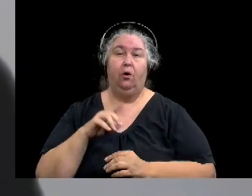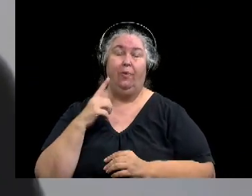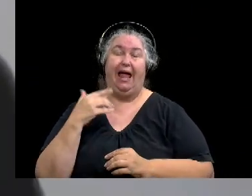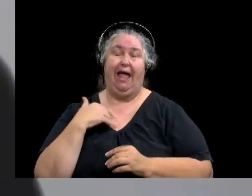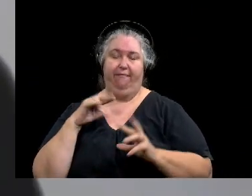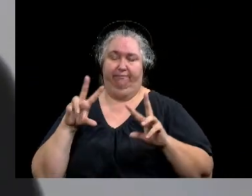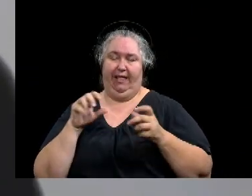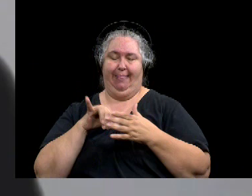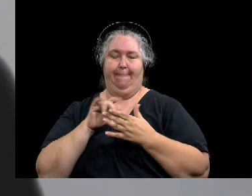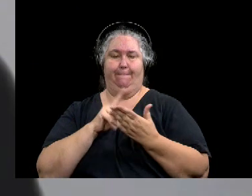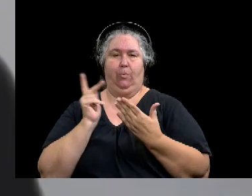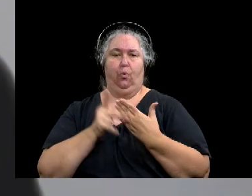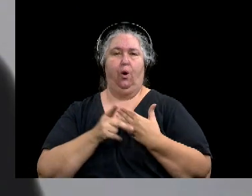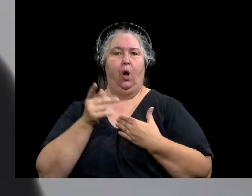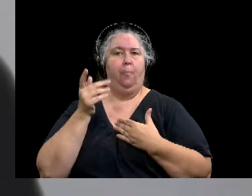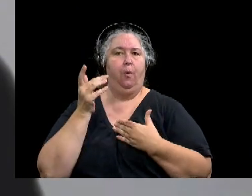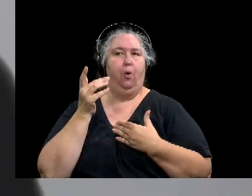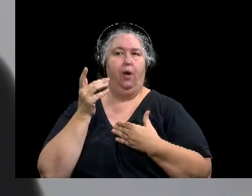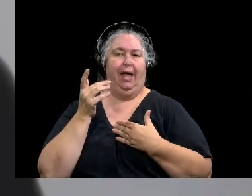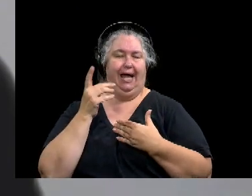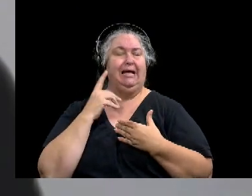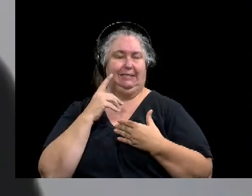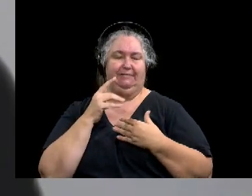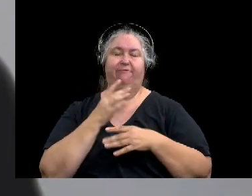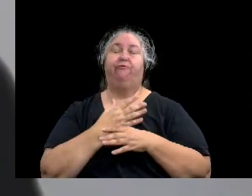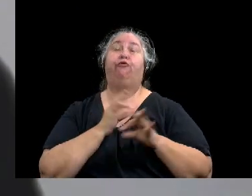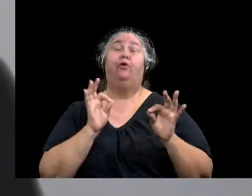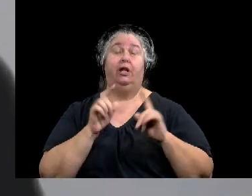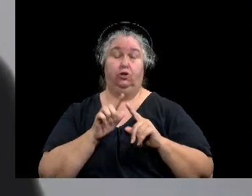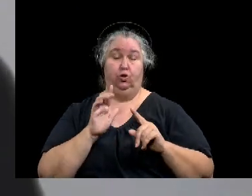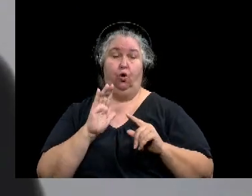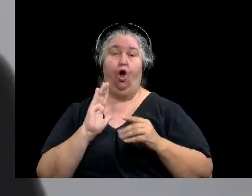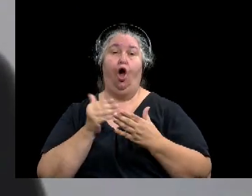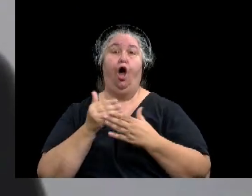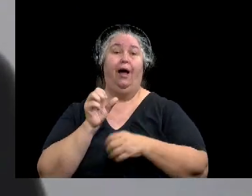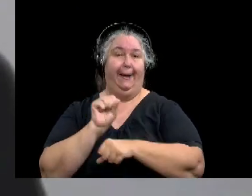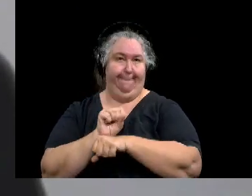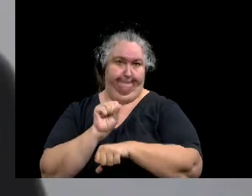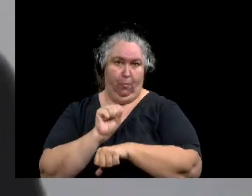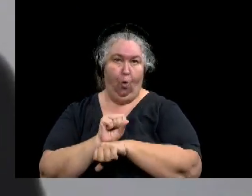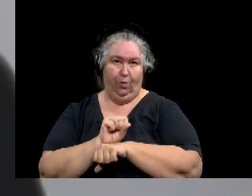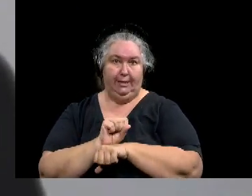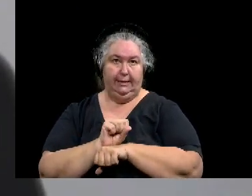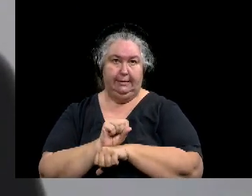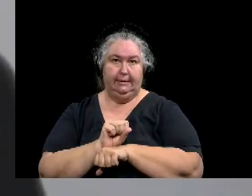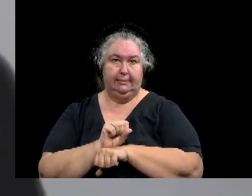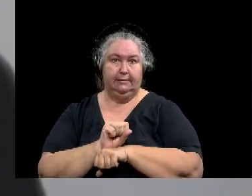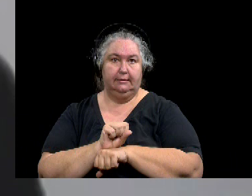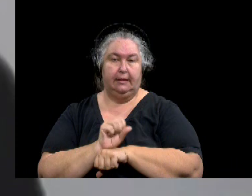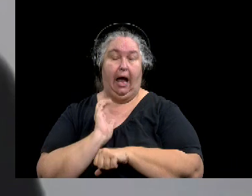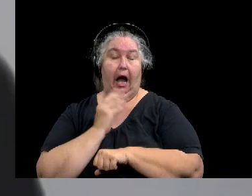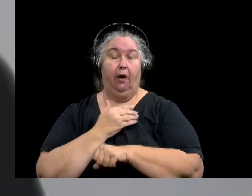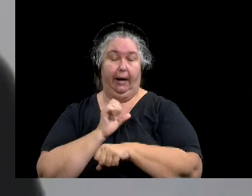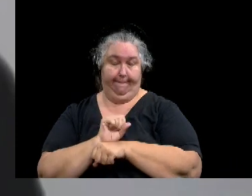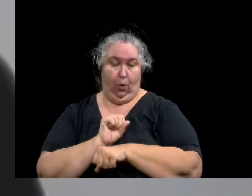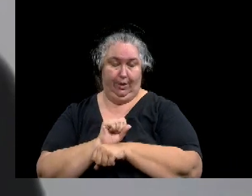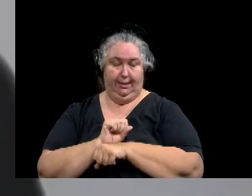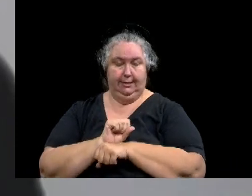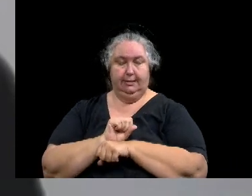that is widely published, widely available. It's free to all employees. And I think